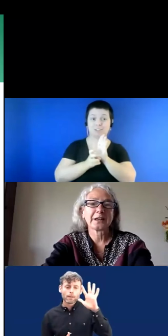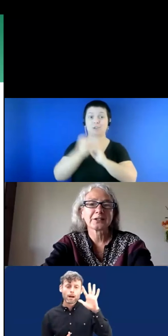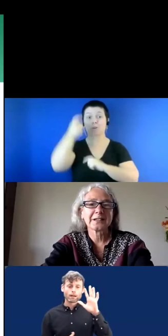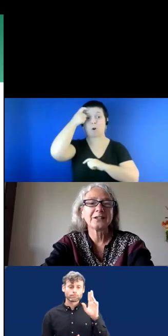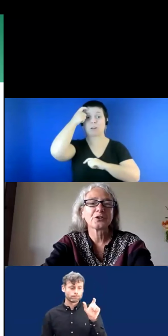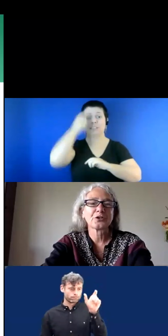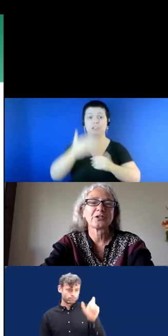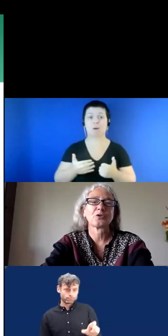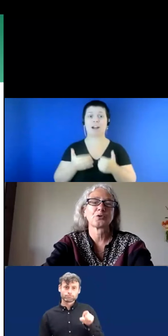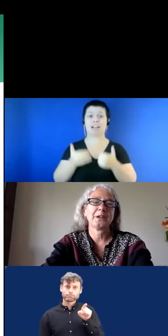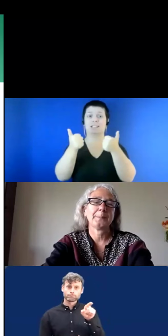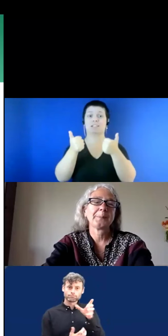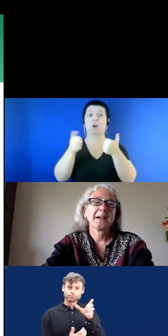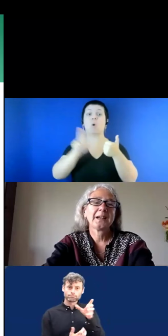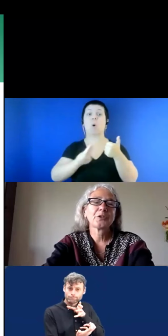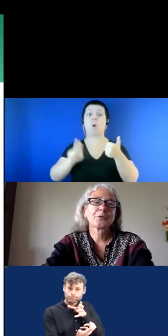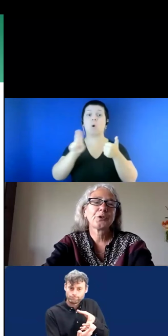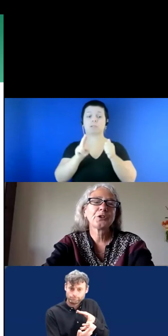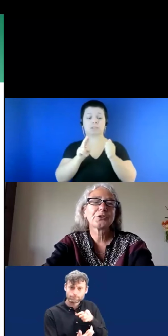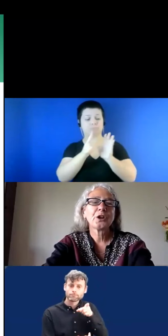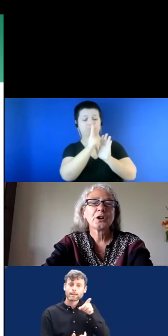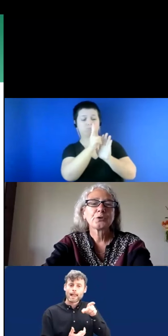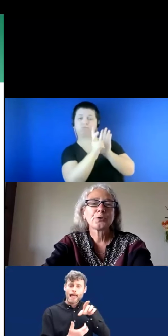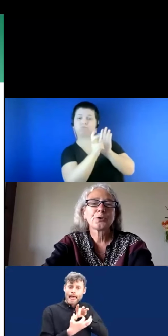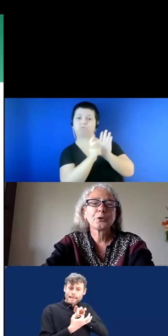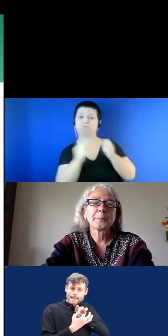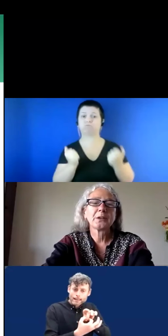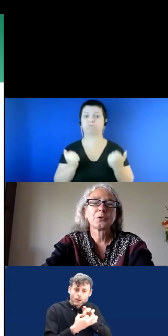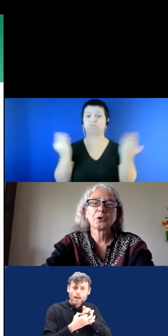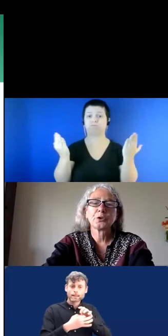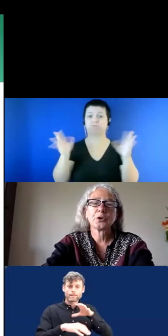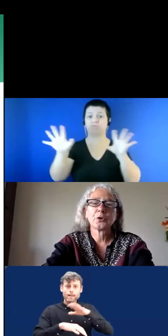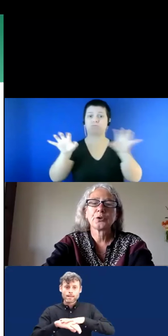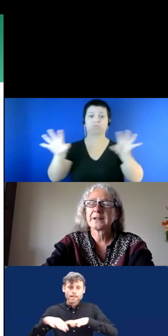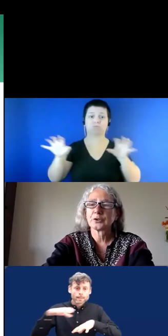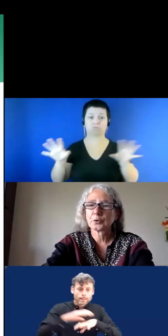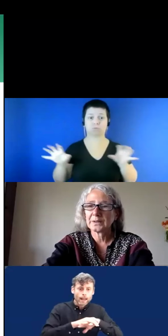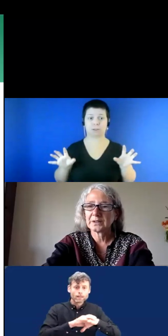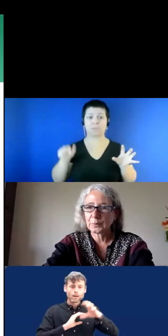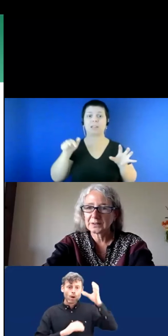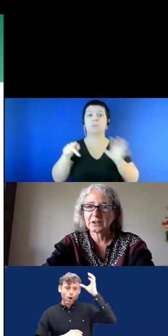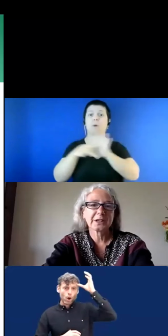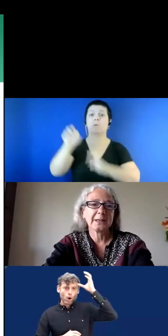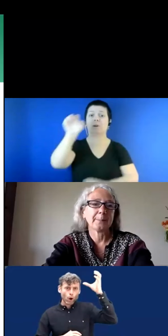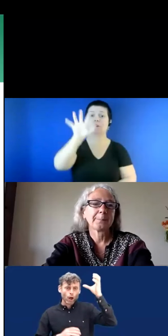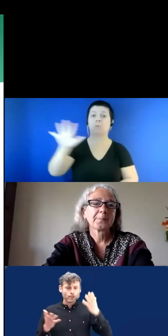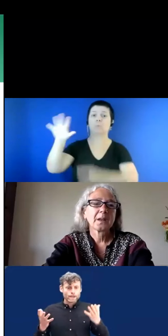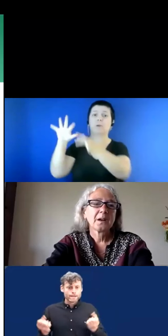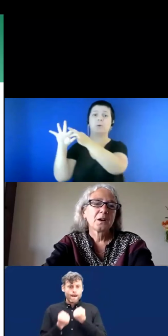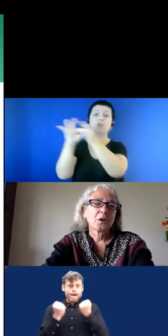yields extended sensosphere. And it was funded through the European Union Horizon 2020